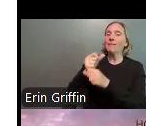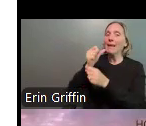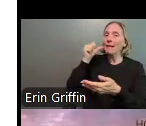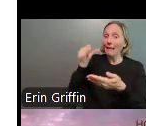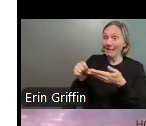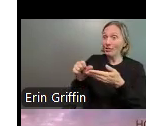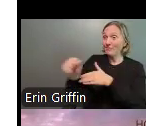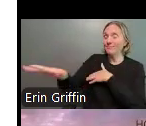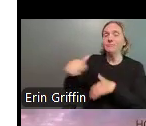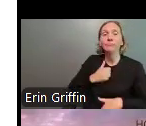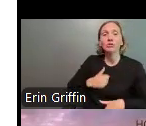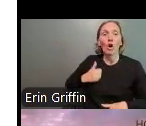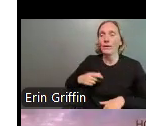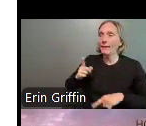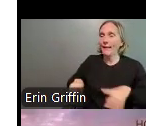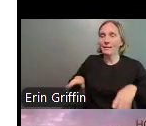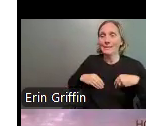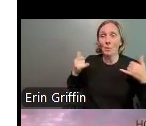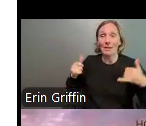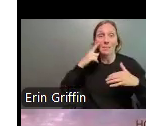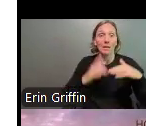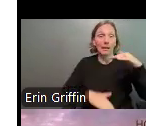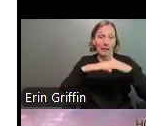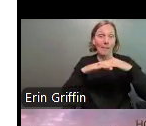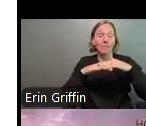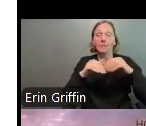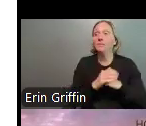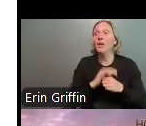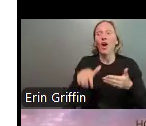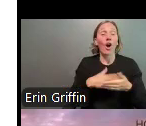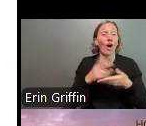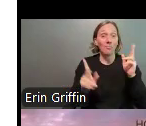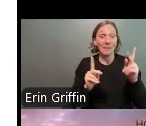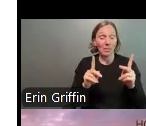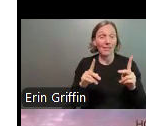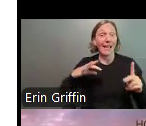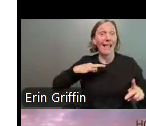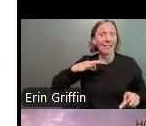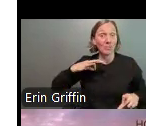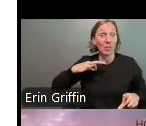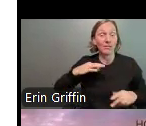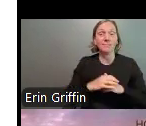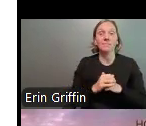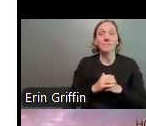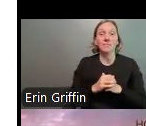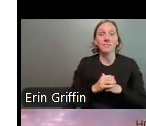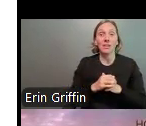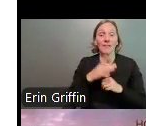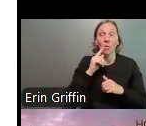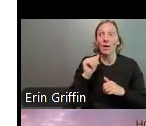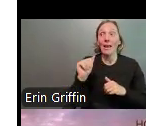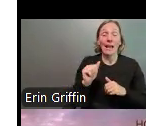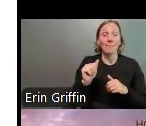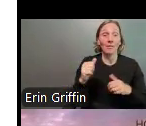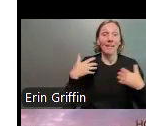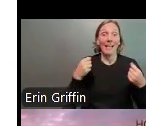being met. All clients who are eligible for Apple Health expansion are also eligible for a qualified health plan,